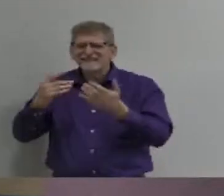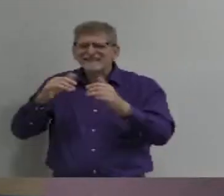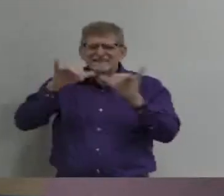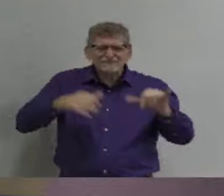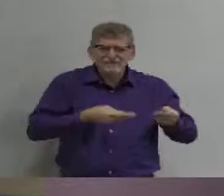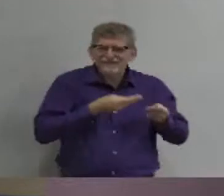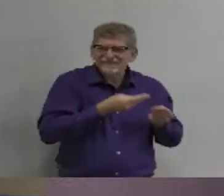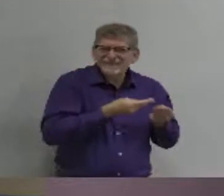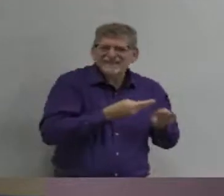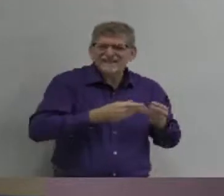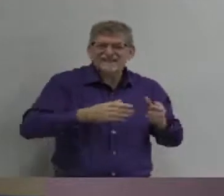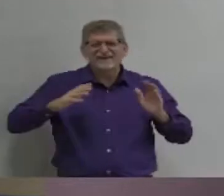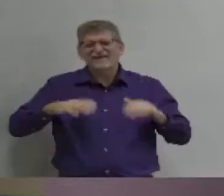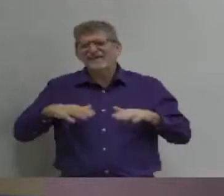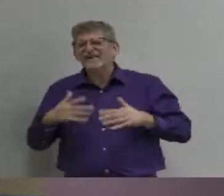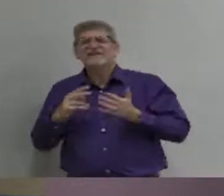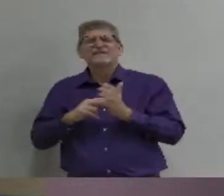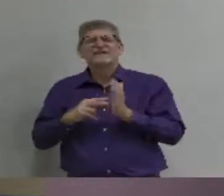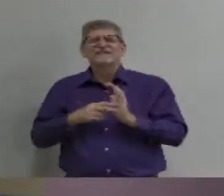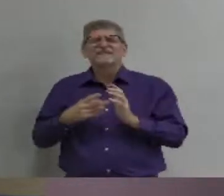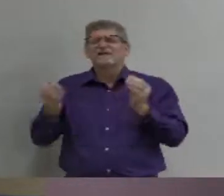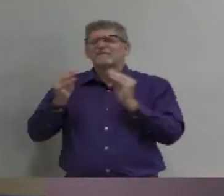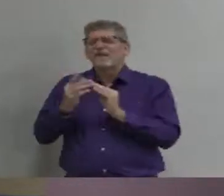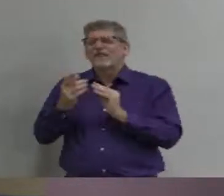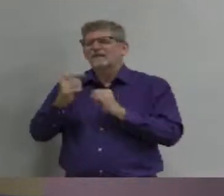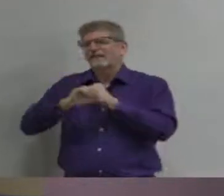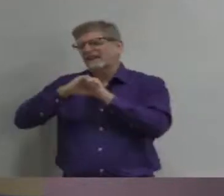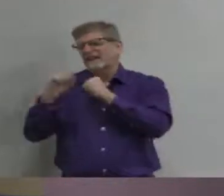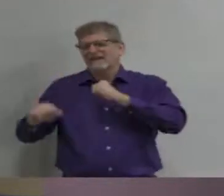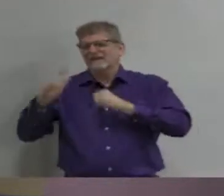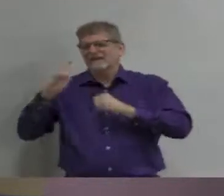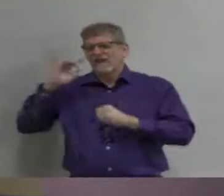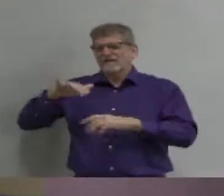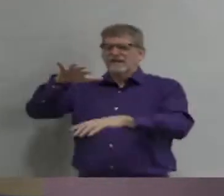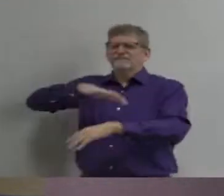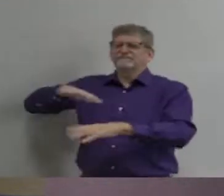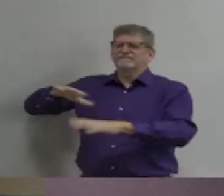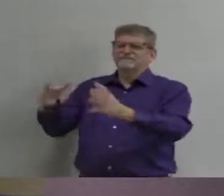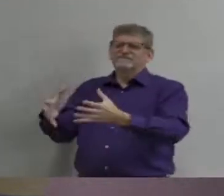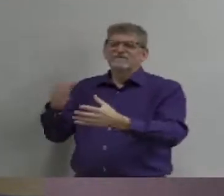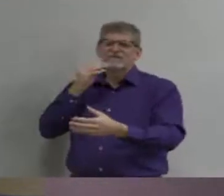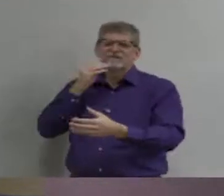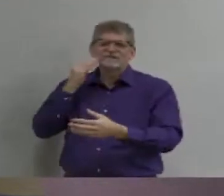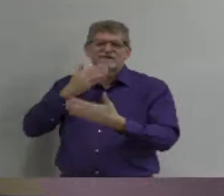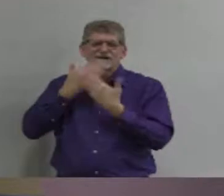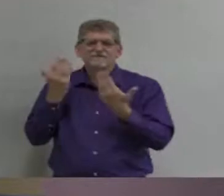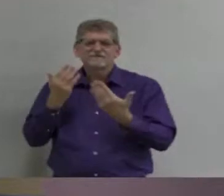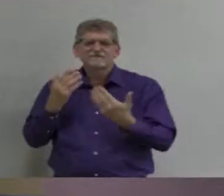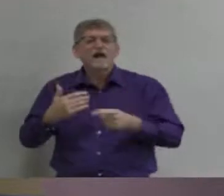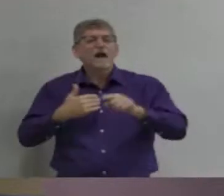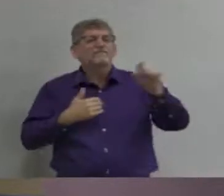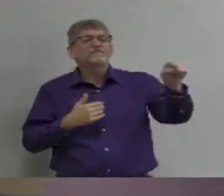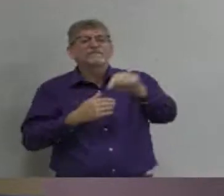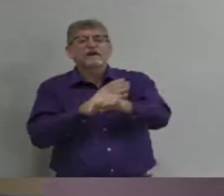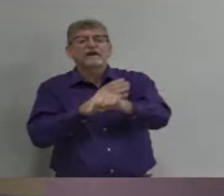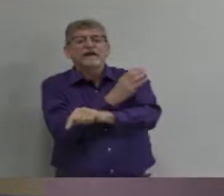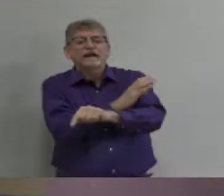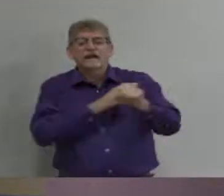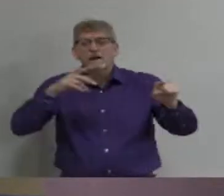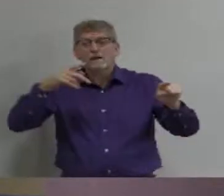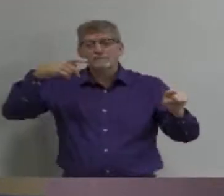time. And so the school, there was a clinical Purdue student of nursing there, and they helped